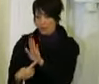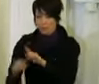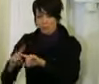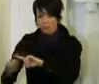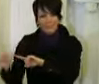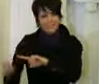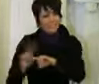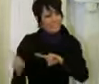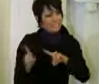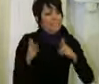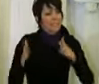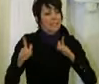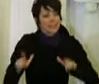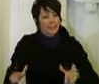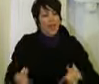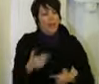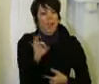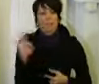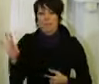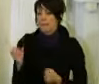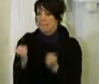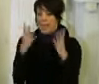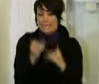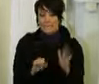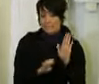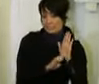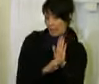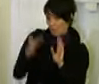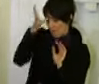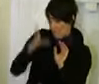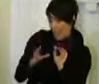many and in the life of Nelson Mandela.